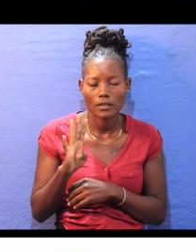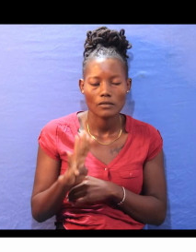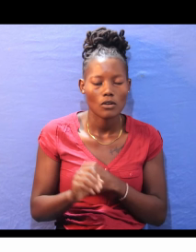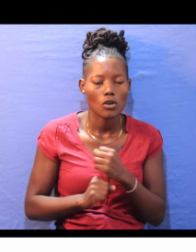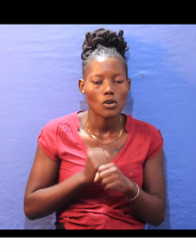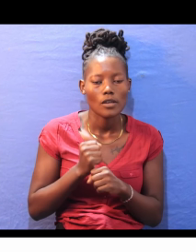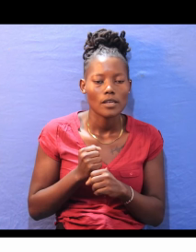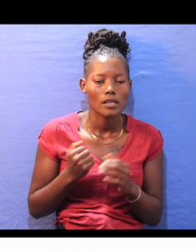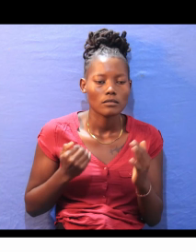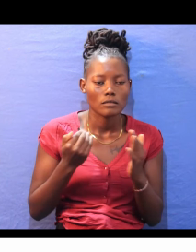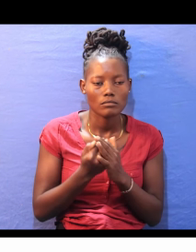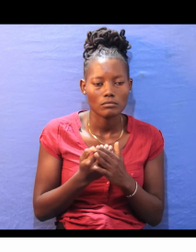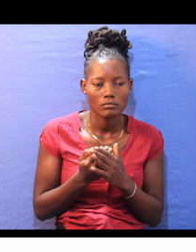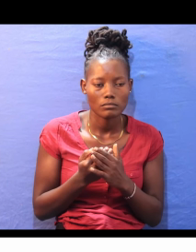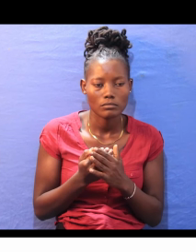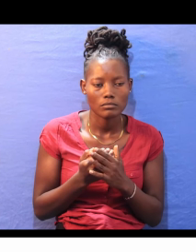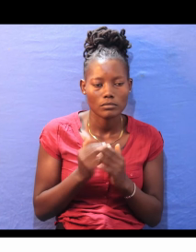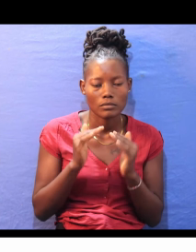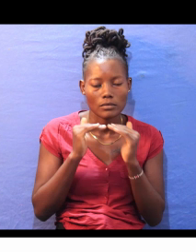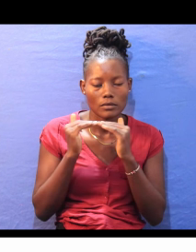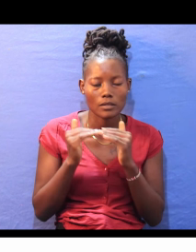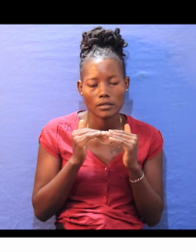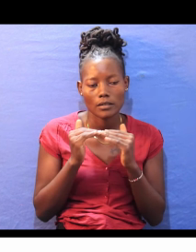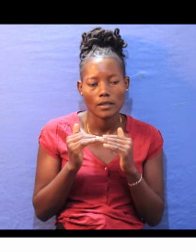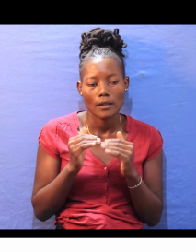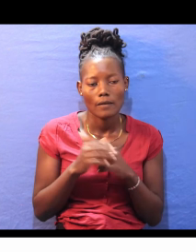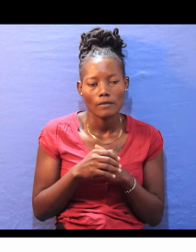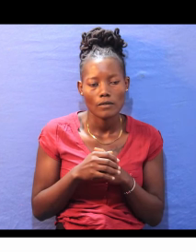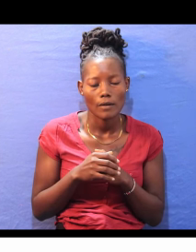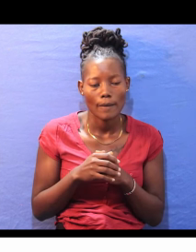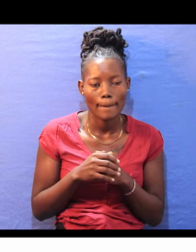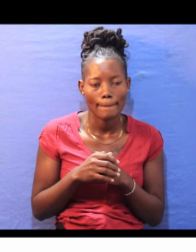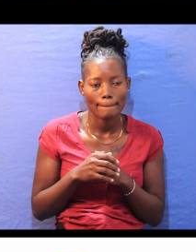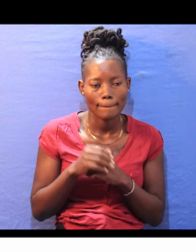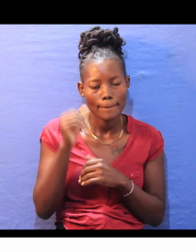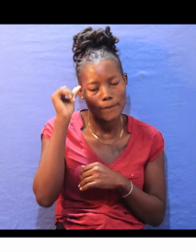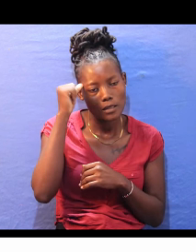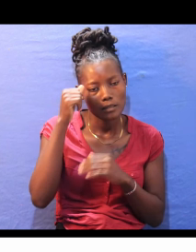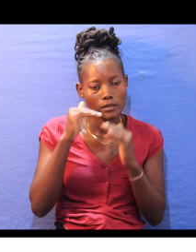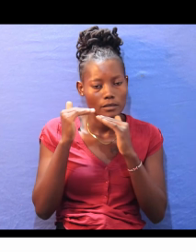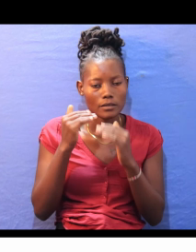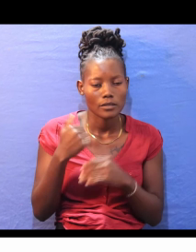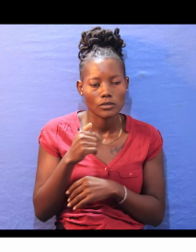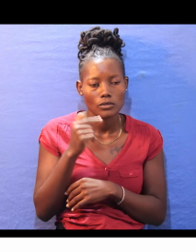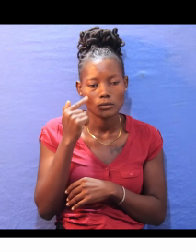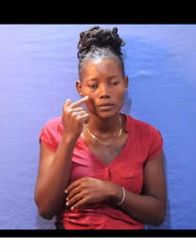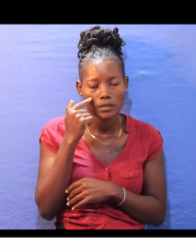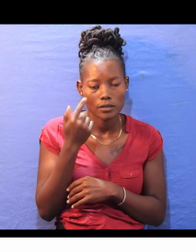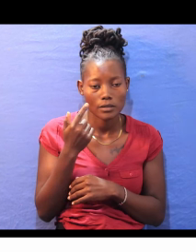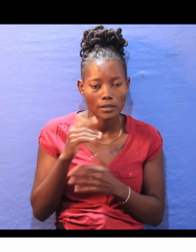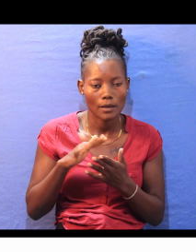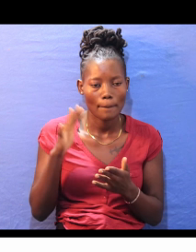years to reach this advanced intermediate stage. At our advanced elite stage, we see